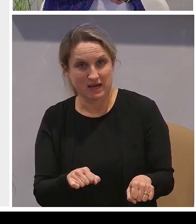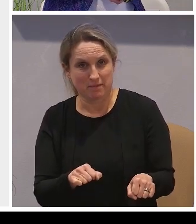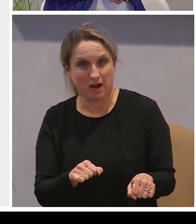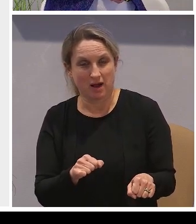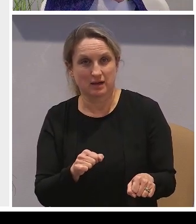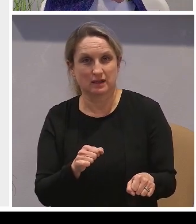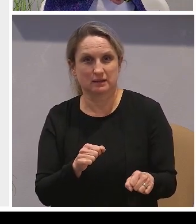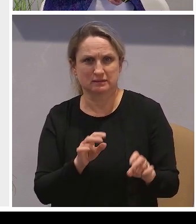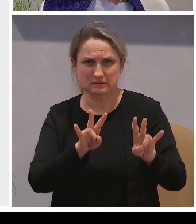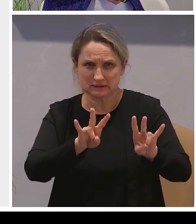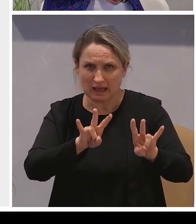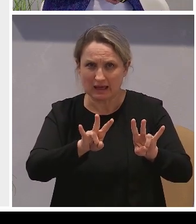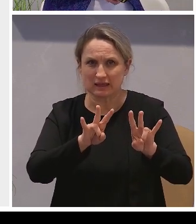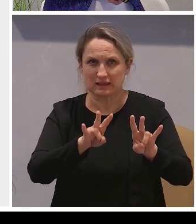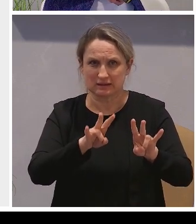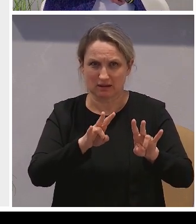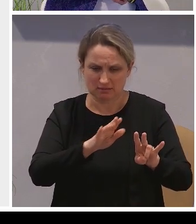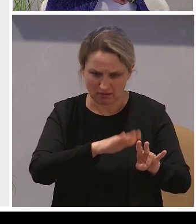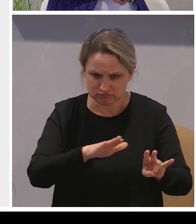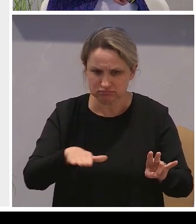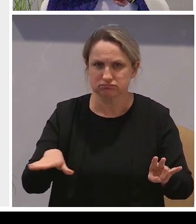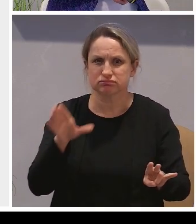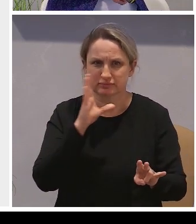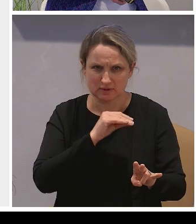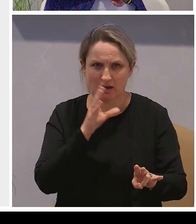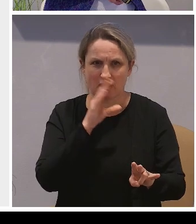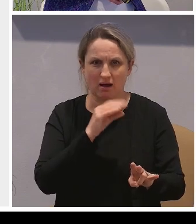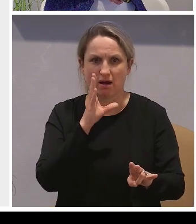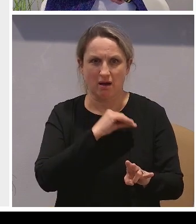The idea is to